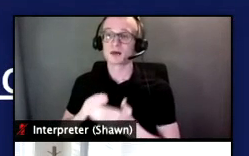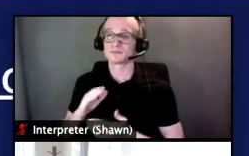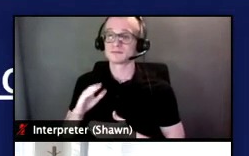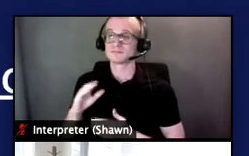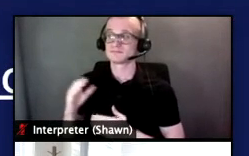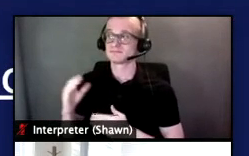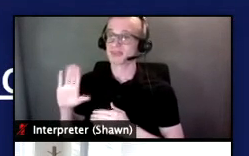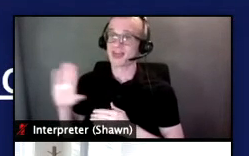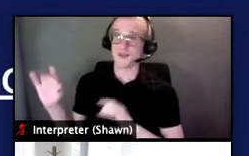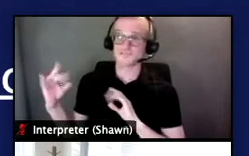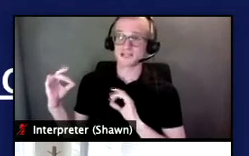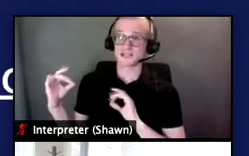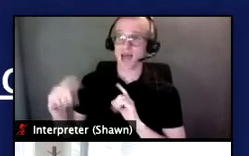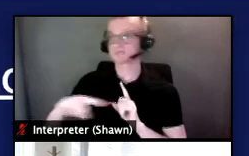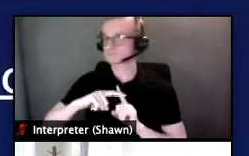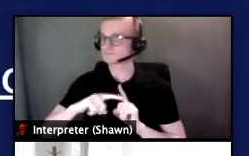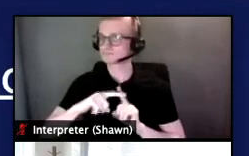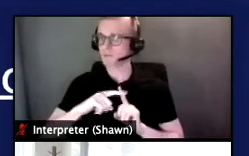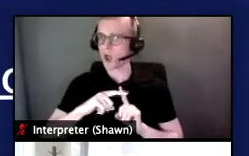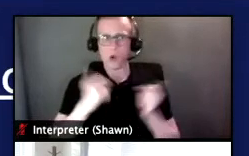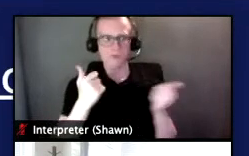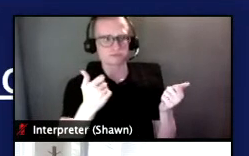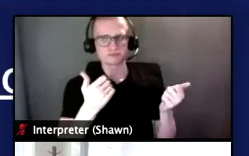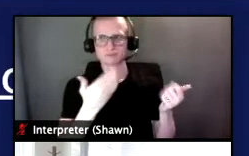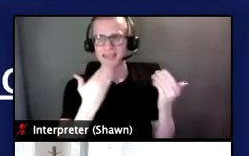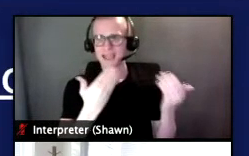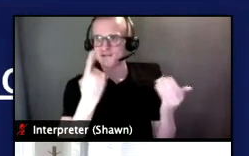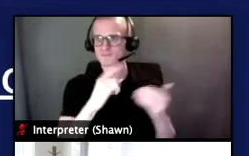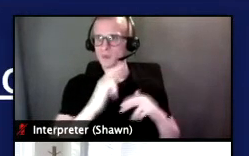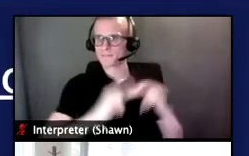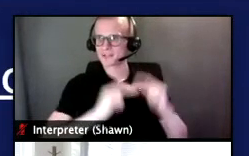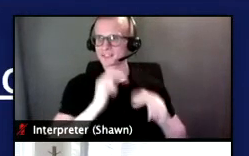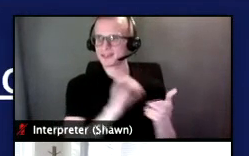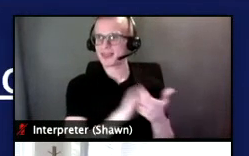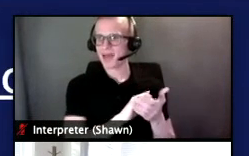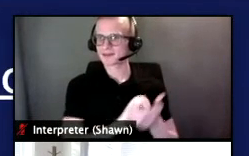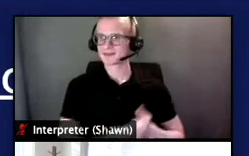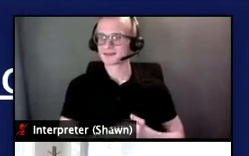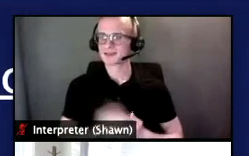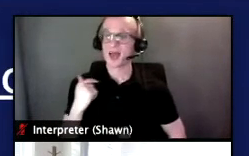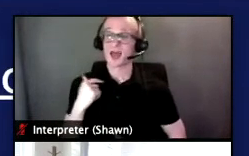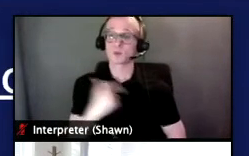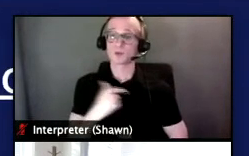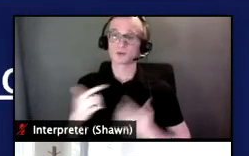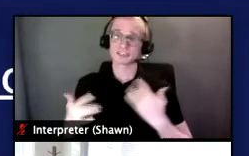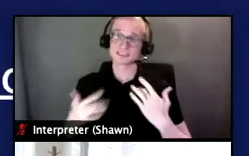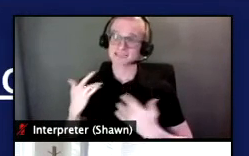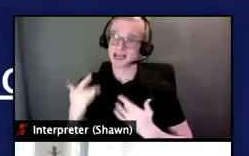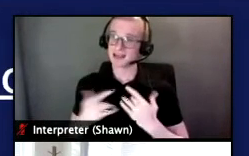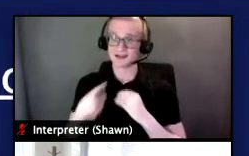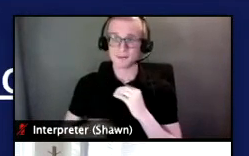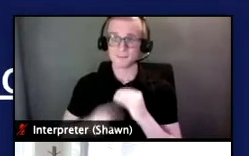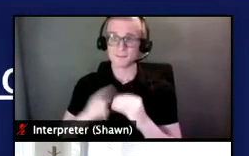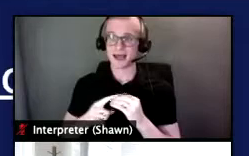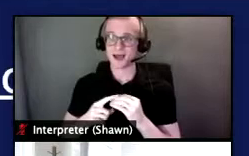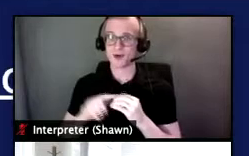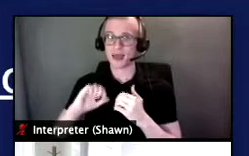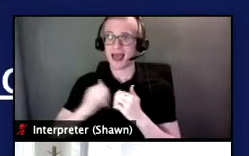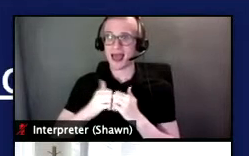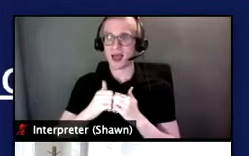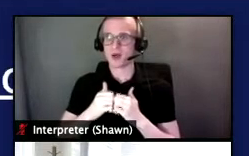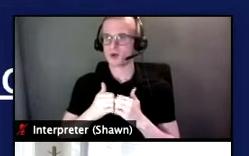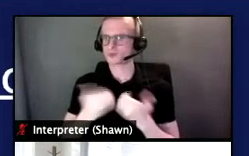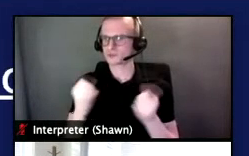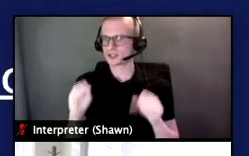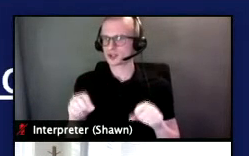grades for having built this. And we were excited about how we were able to dial it up and down, I think,